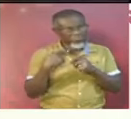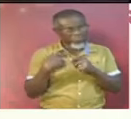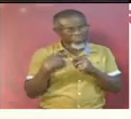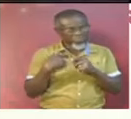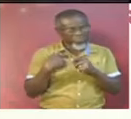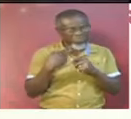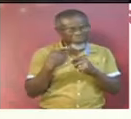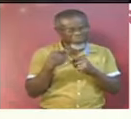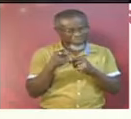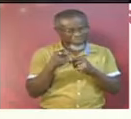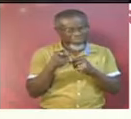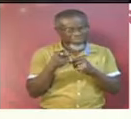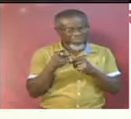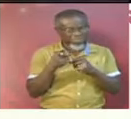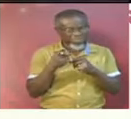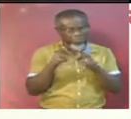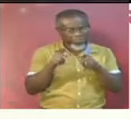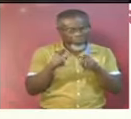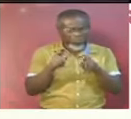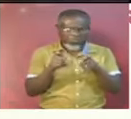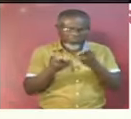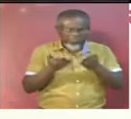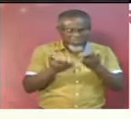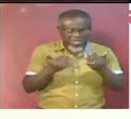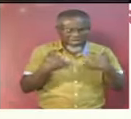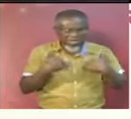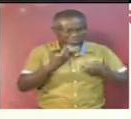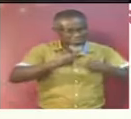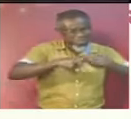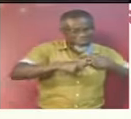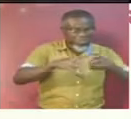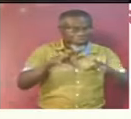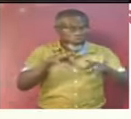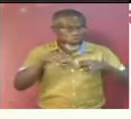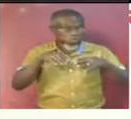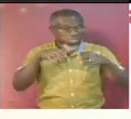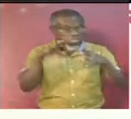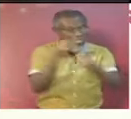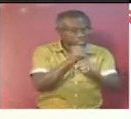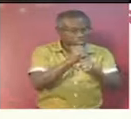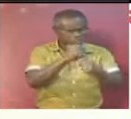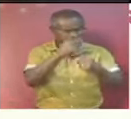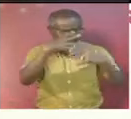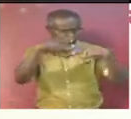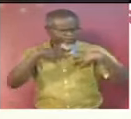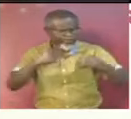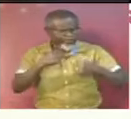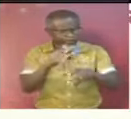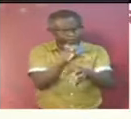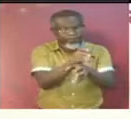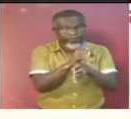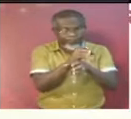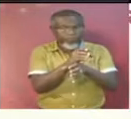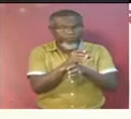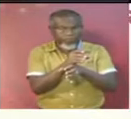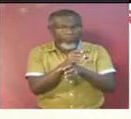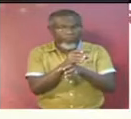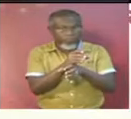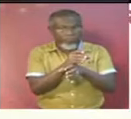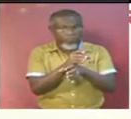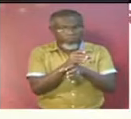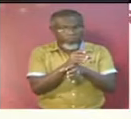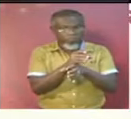to access to healthcare, with respect to socioeconomic variables, things that actually impact on health